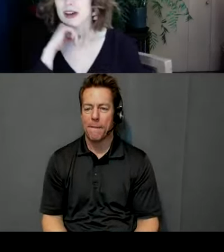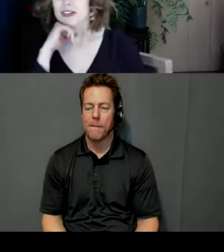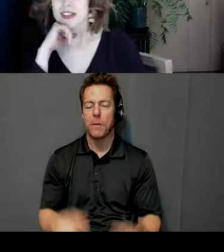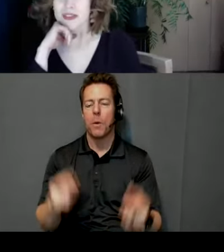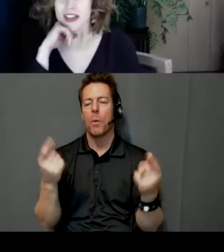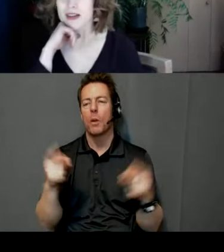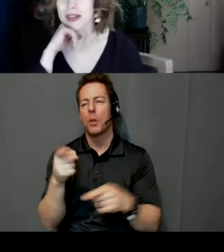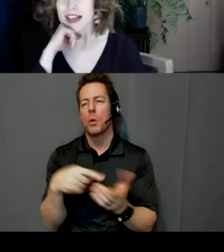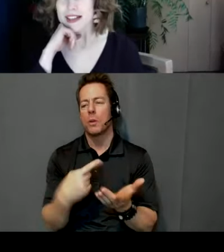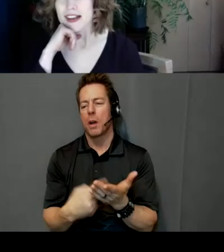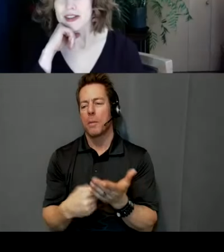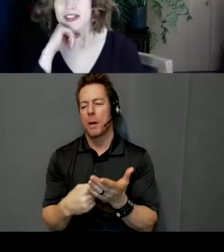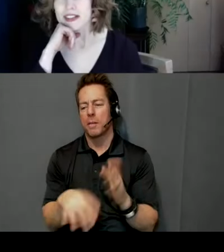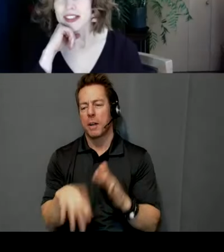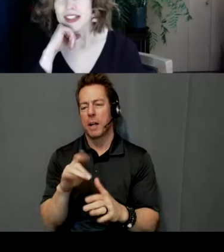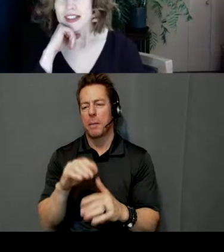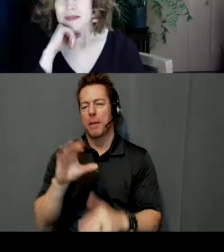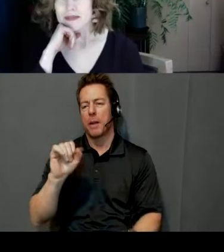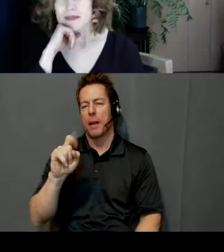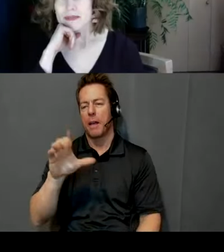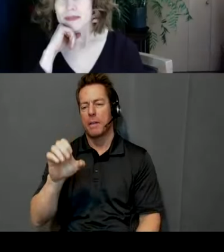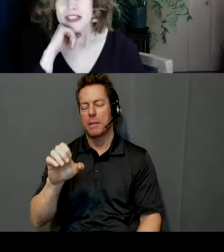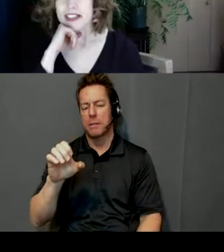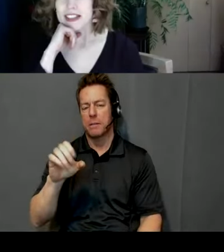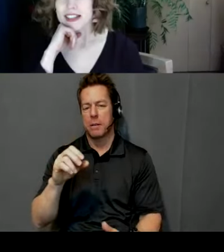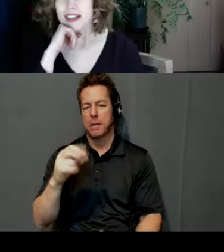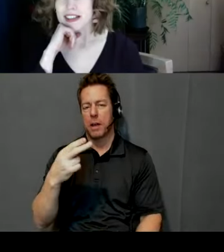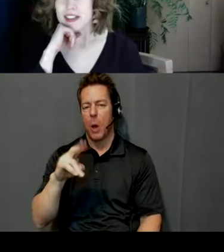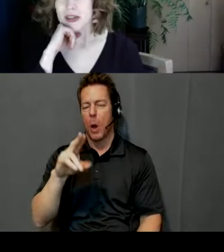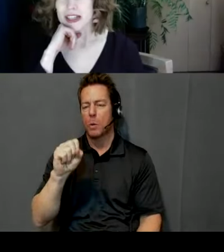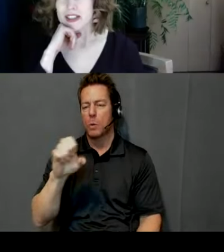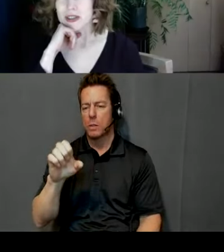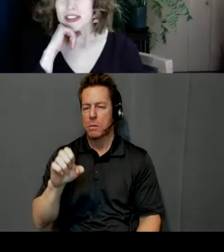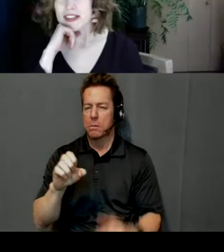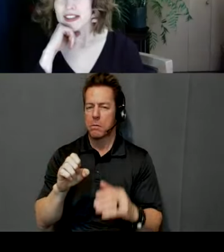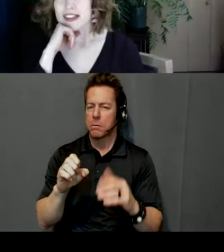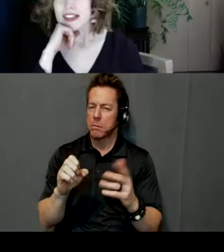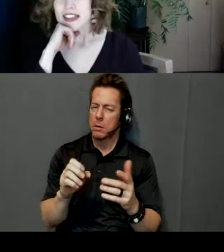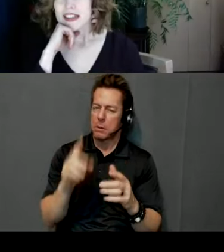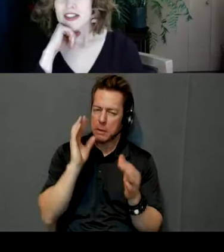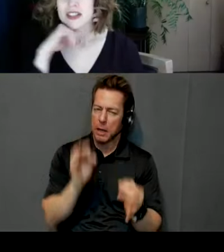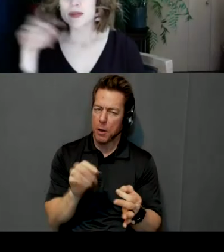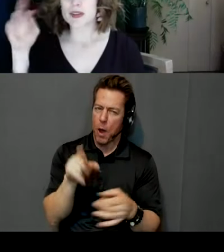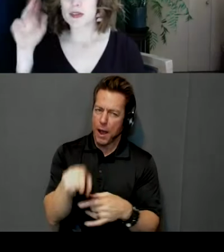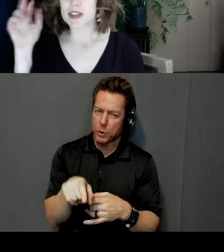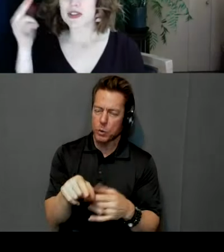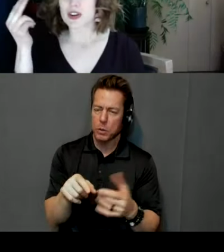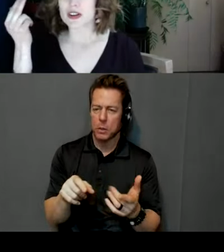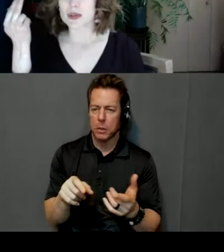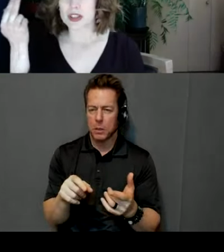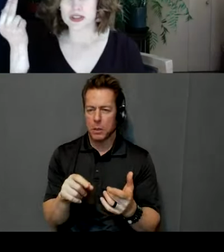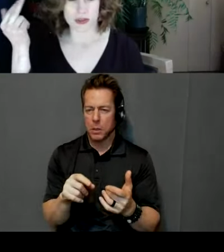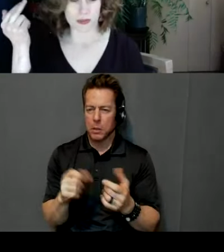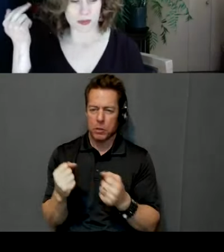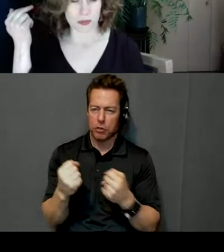talking about like finding out about the Castle House and basically deciding that you had to do it, there seemed to be a really